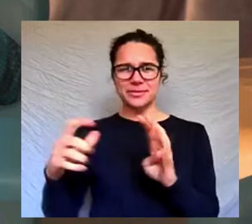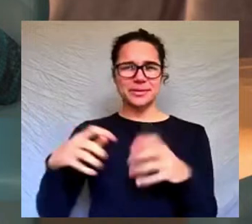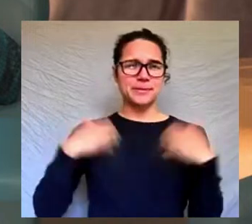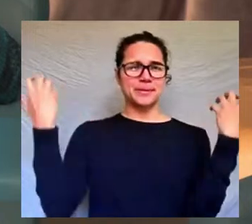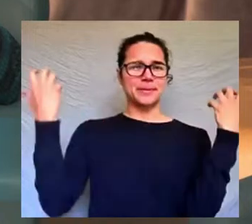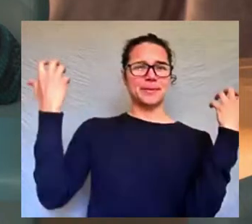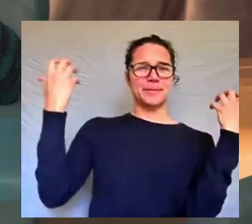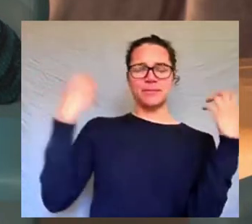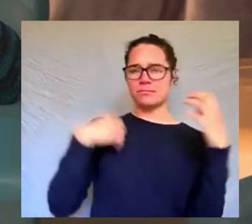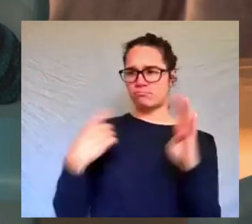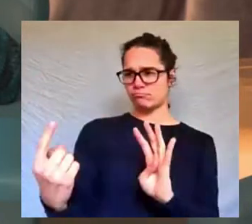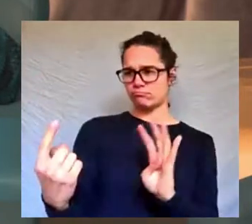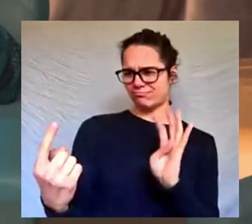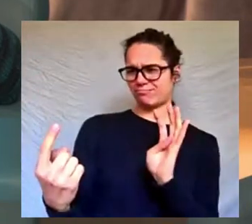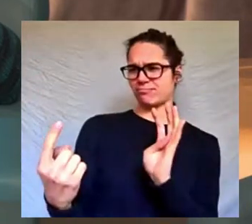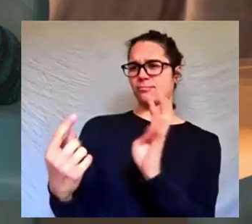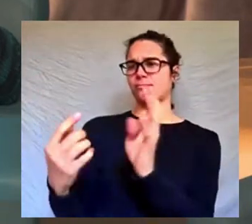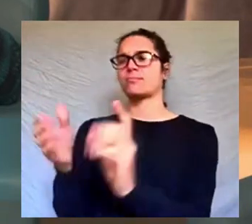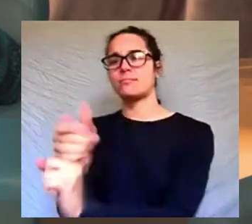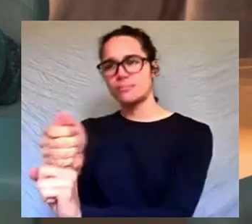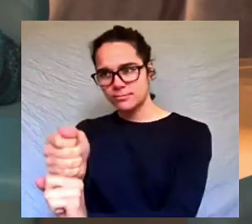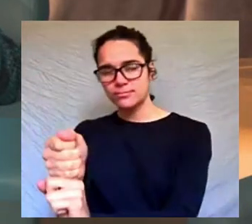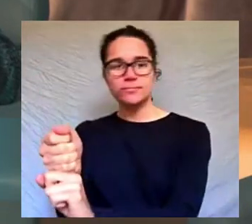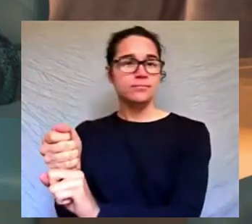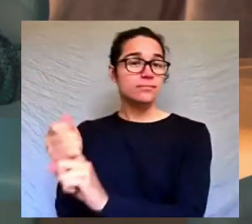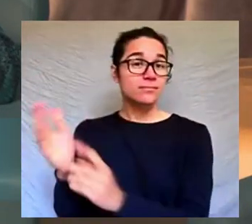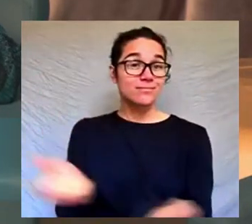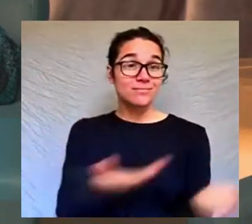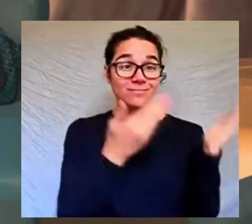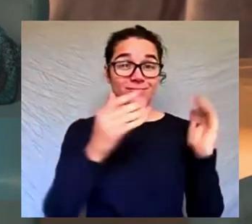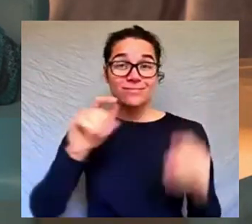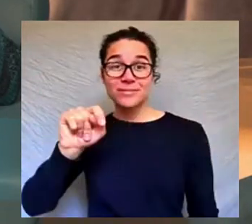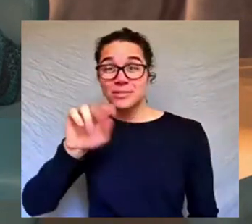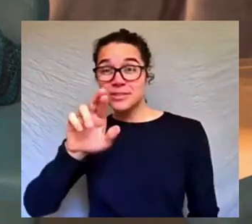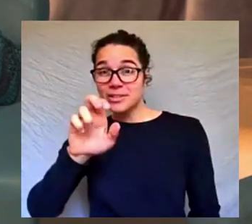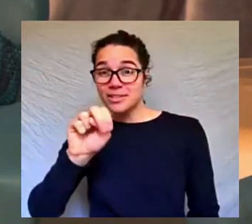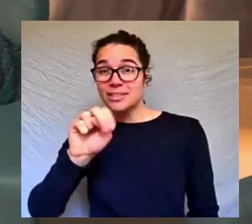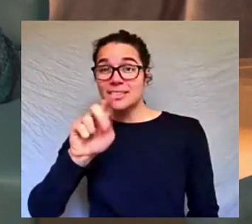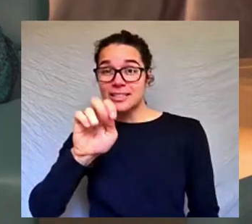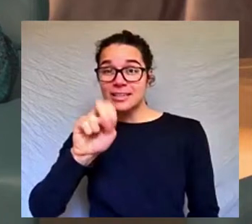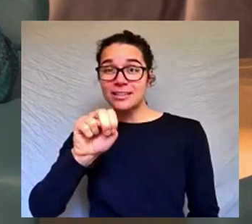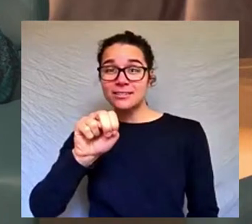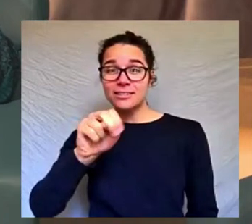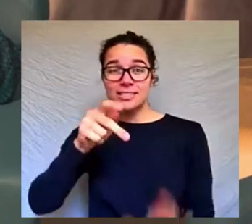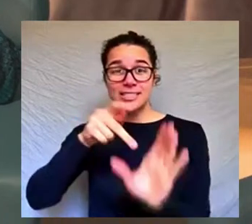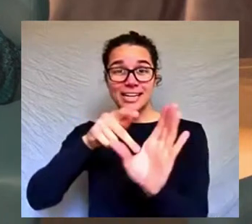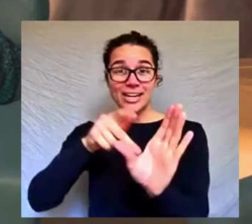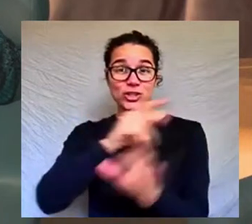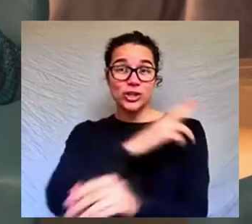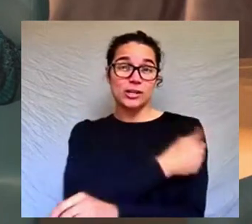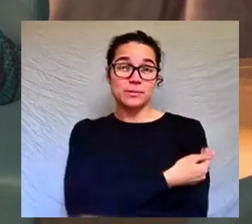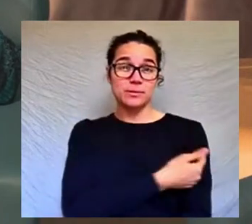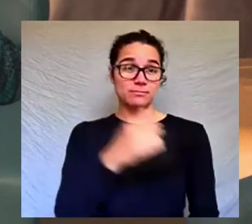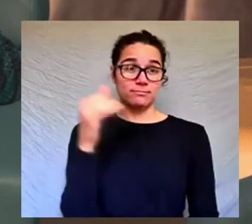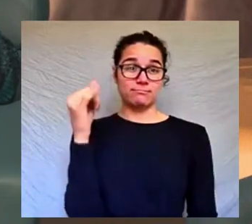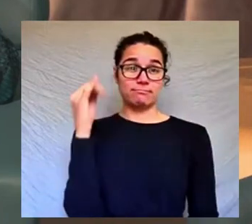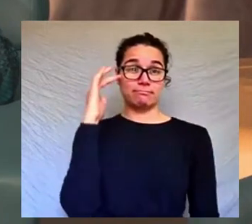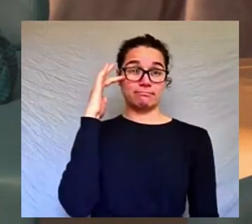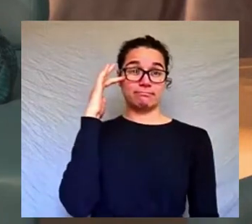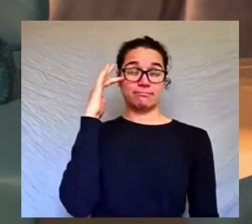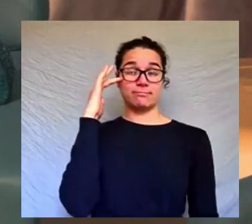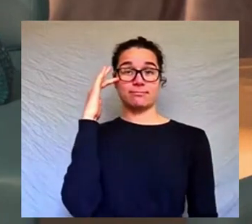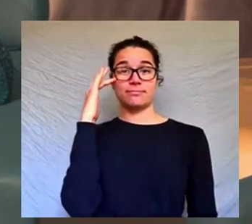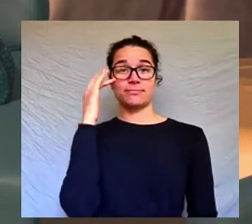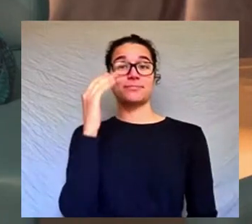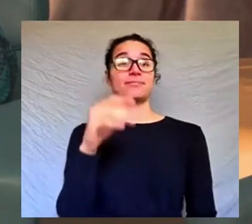manner. They took him to Trenton Psychiatric Hospital. And the newspaper was reporting that it took a week for him